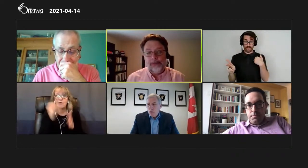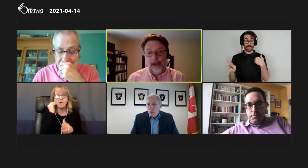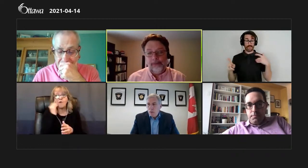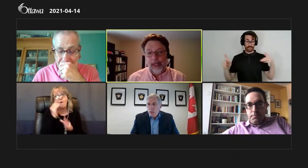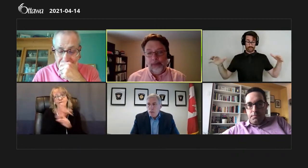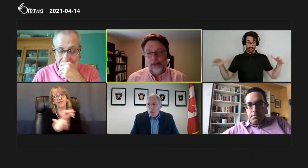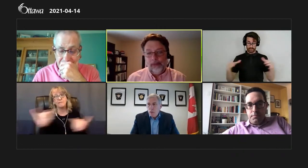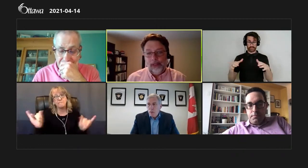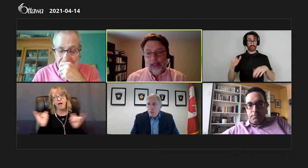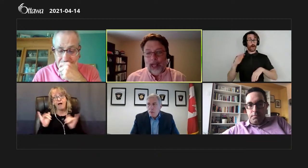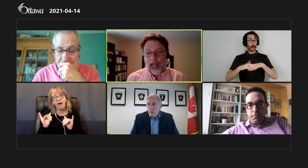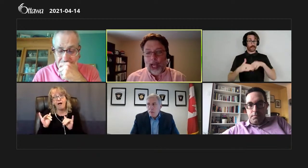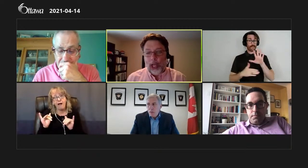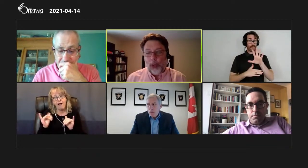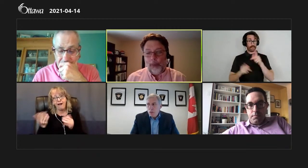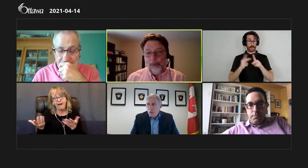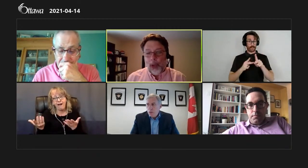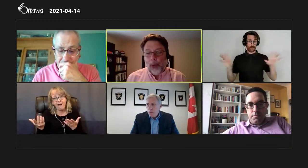up to five people.